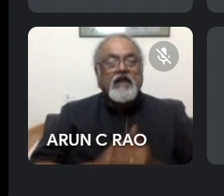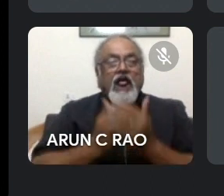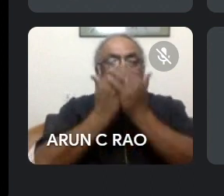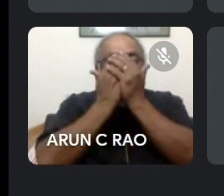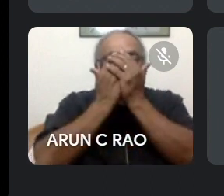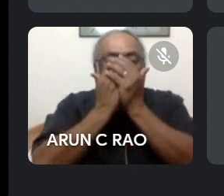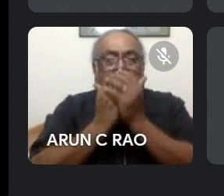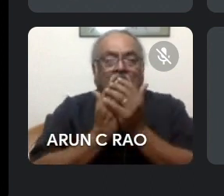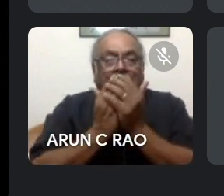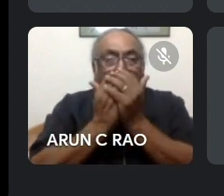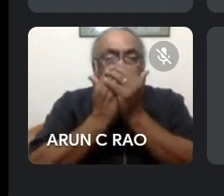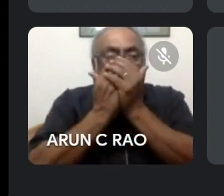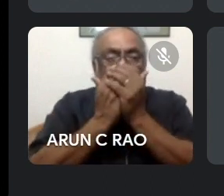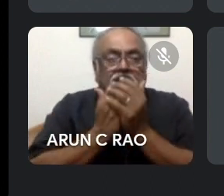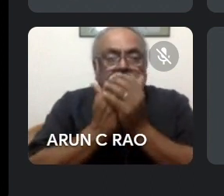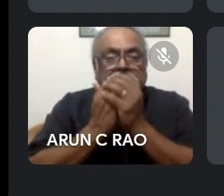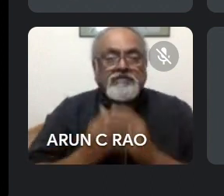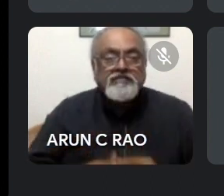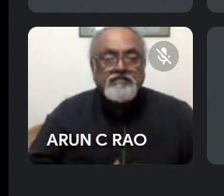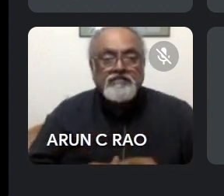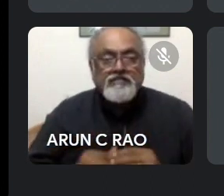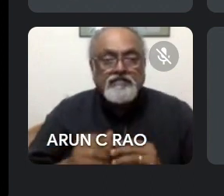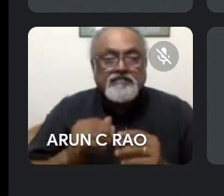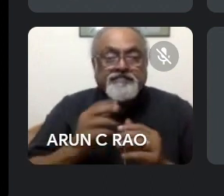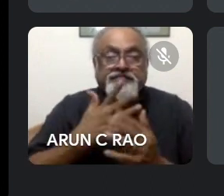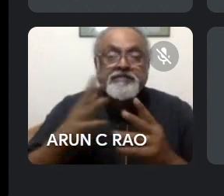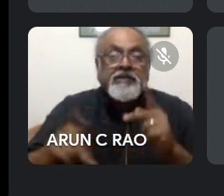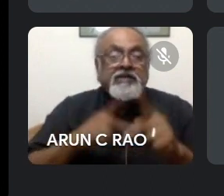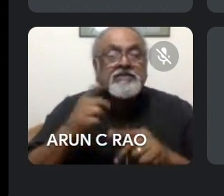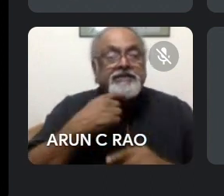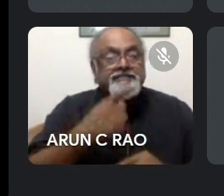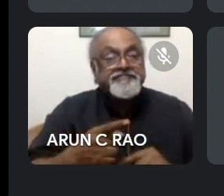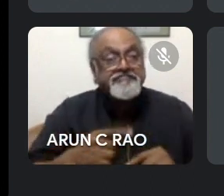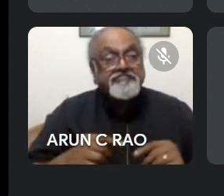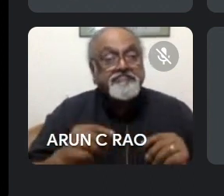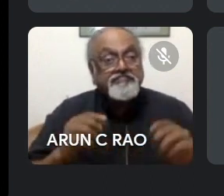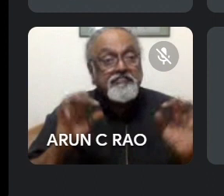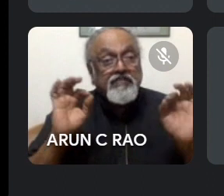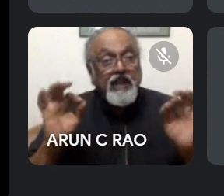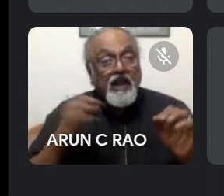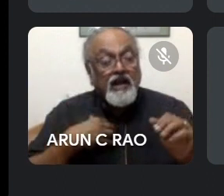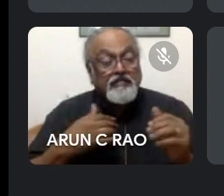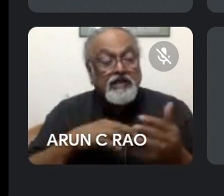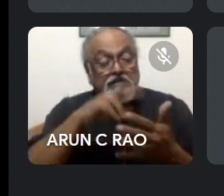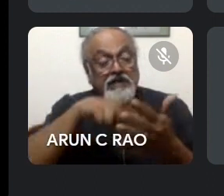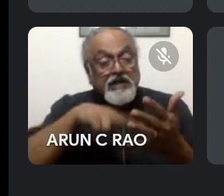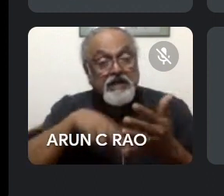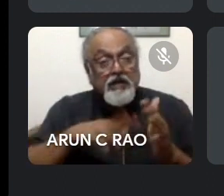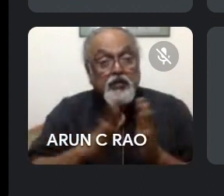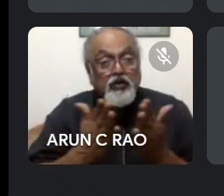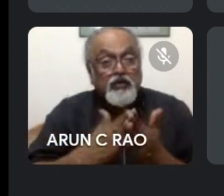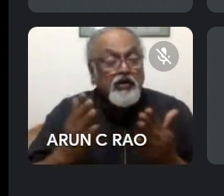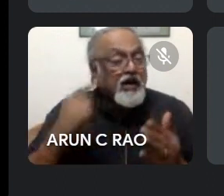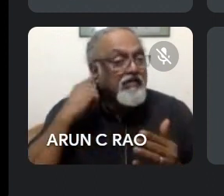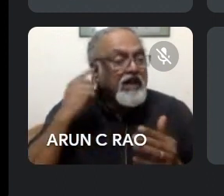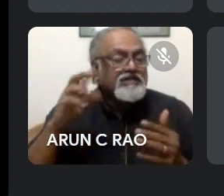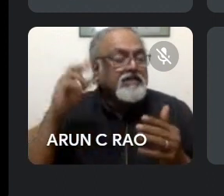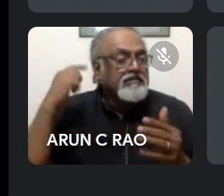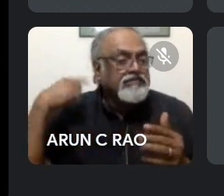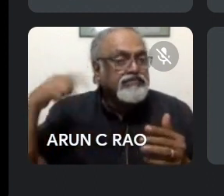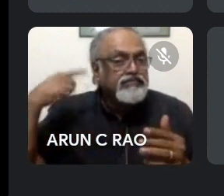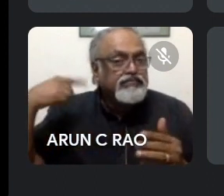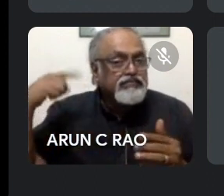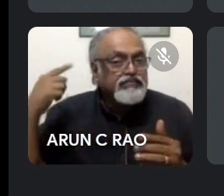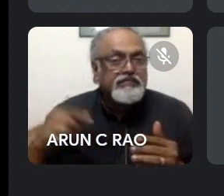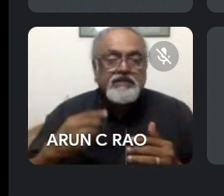very upset about is I now read a lot of books using, audio reading methods. And one of my very